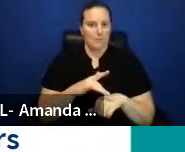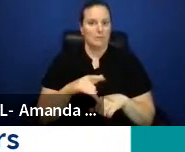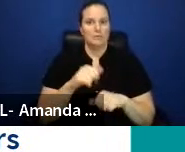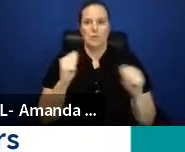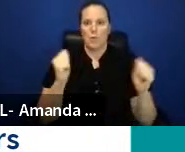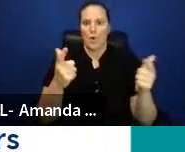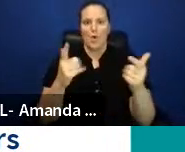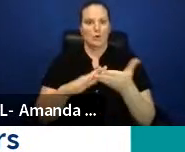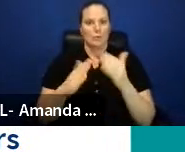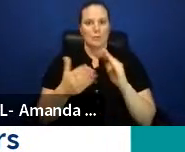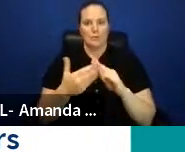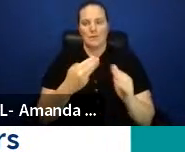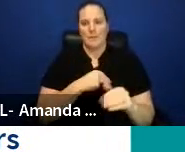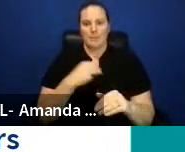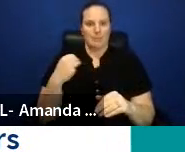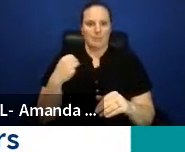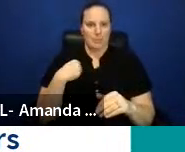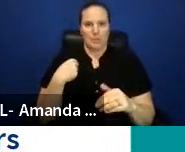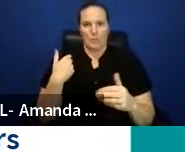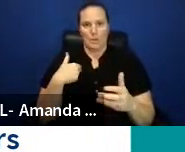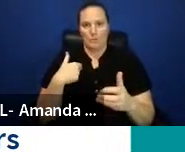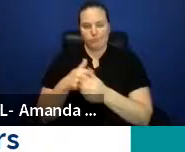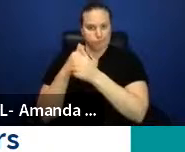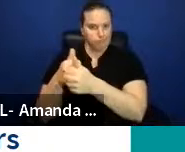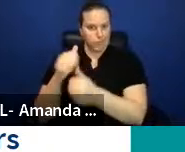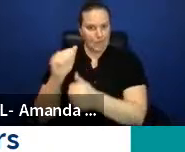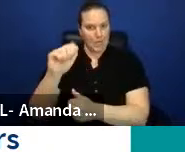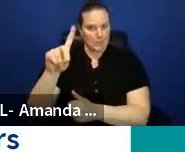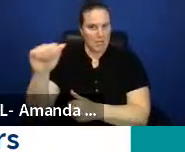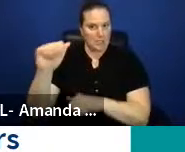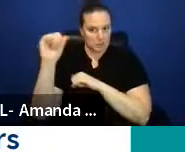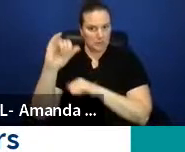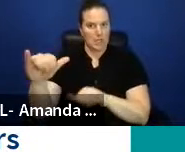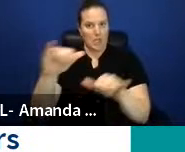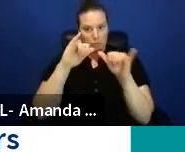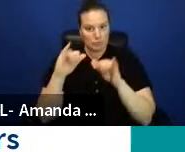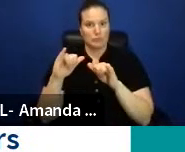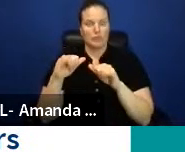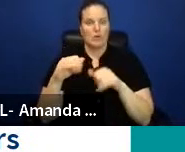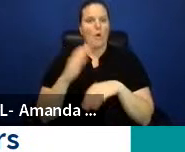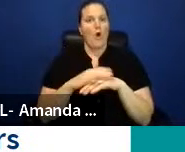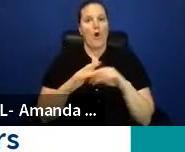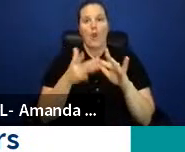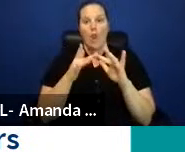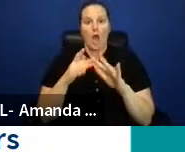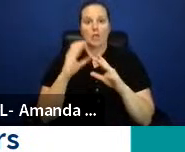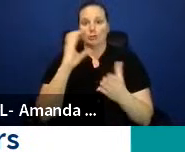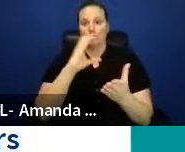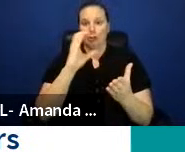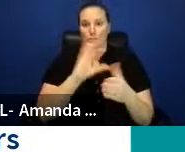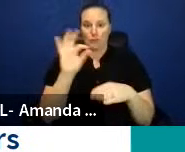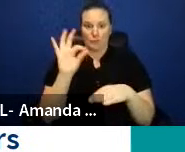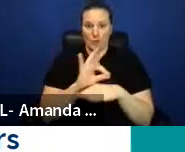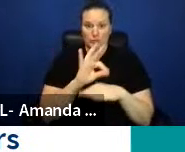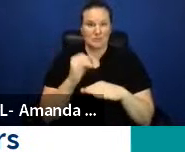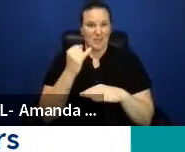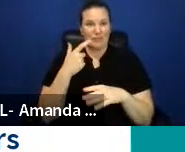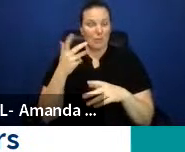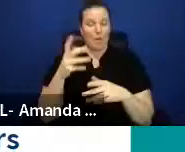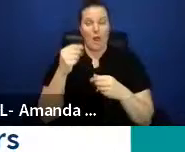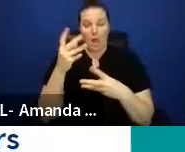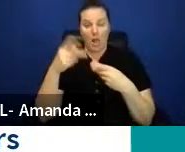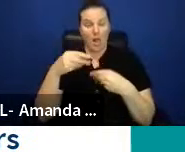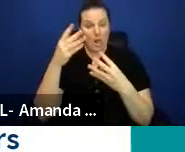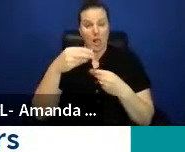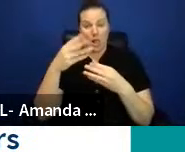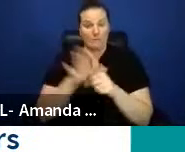all the community members. We adhere to ADA standards. We have an online search function, so if you don't want to pour through the